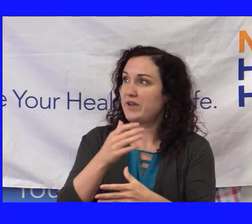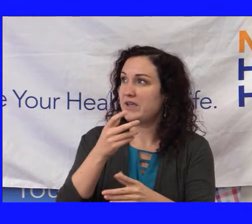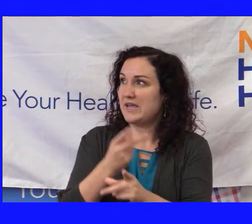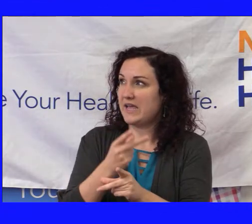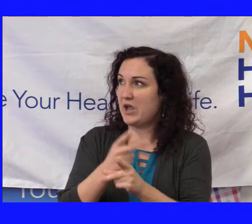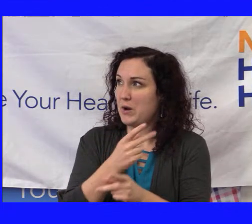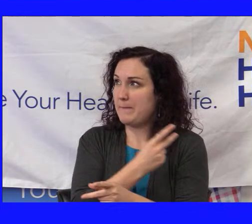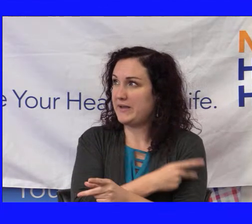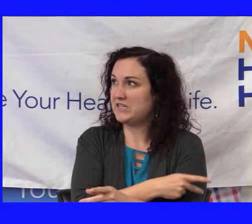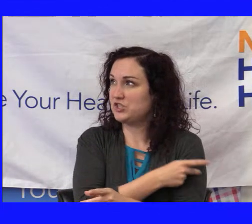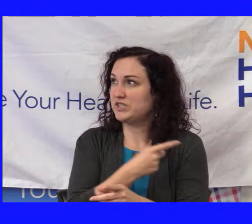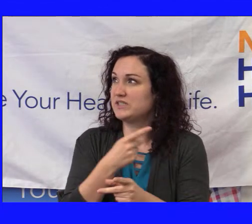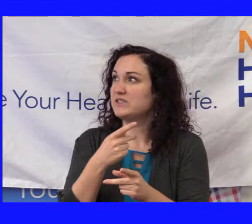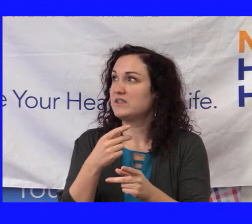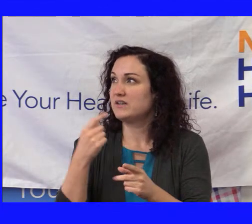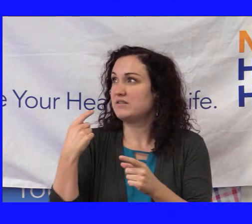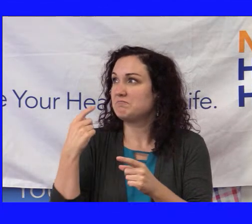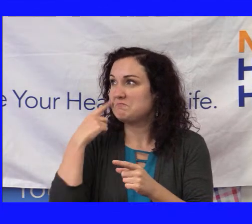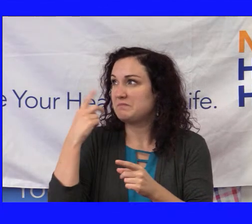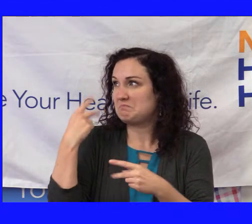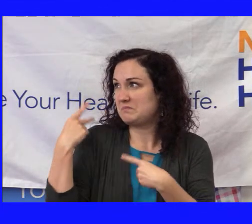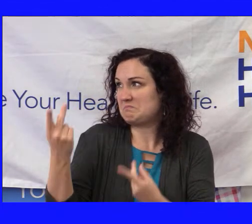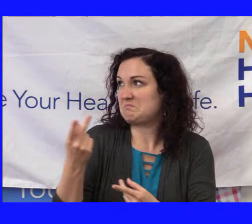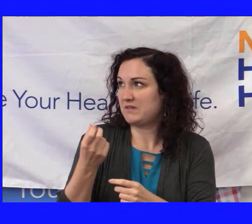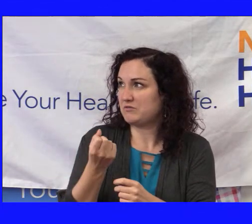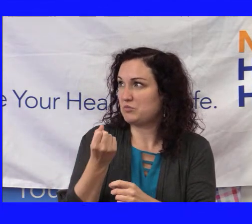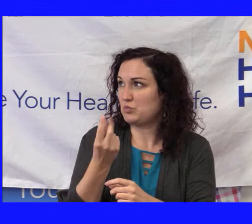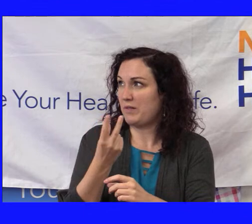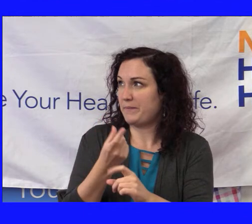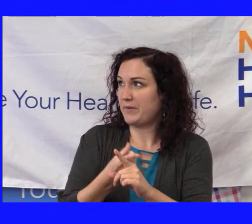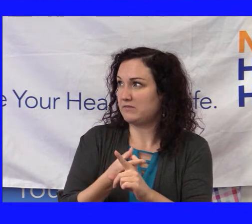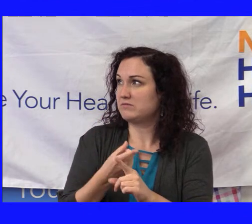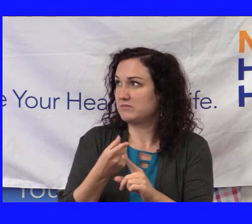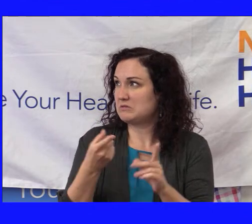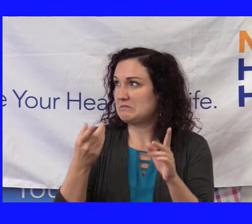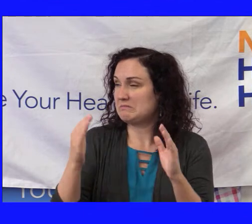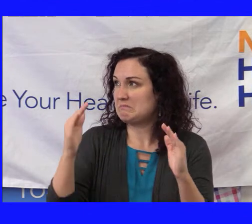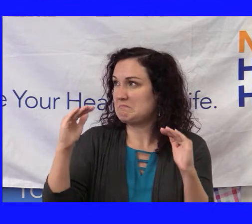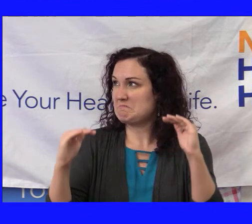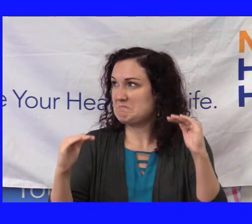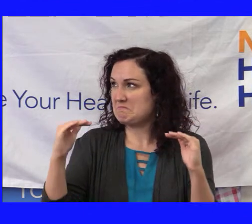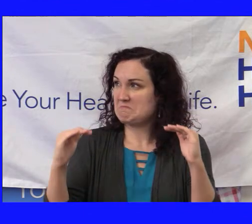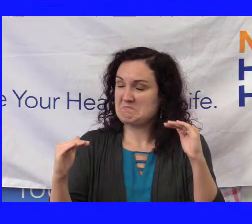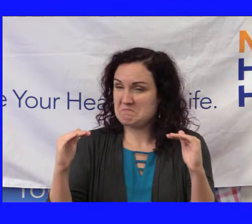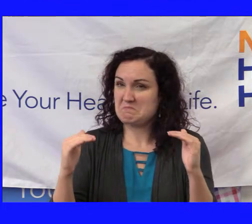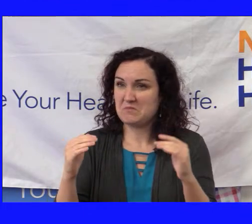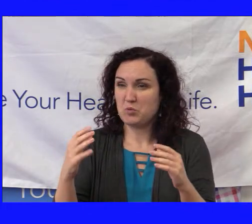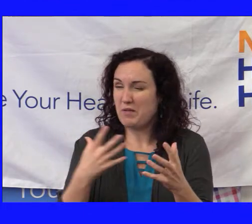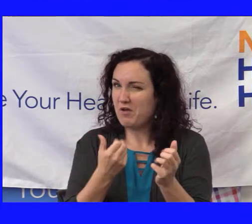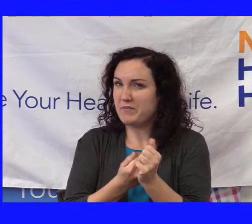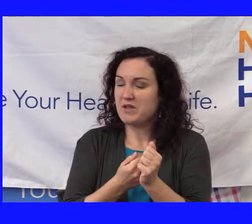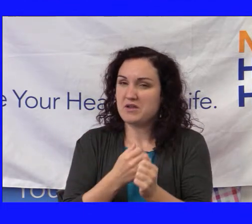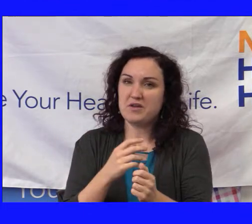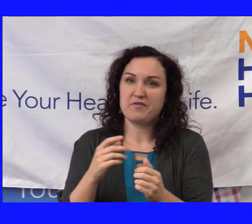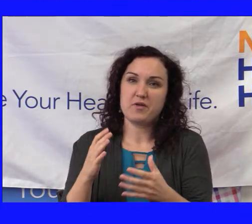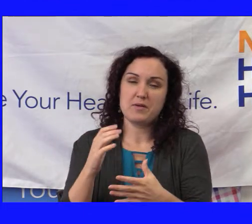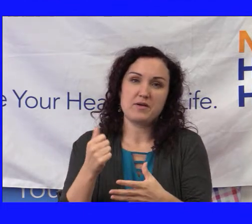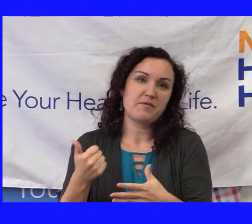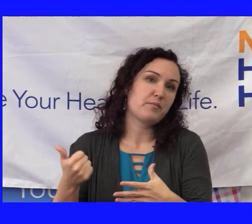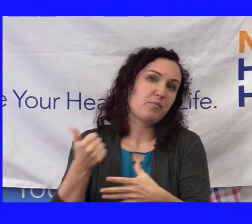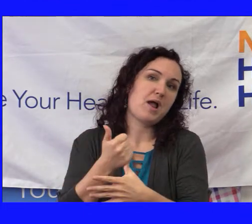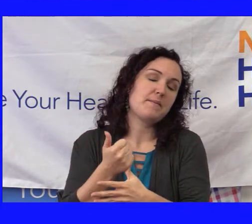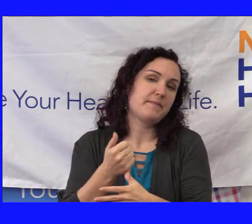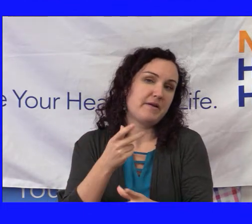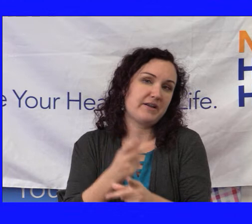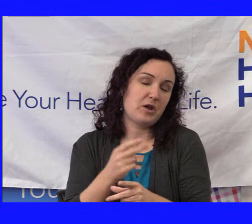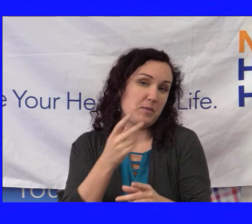in-person visits and the ease of follow-up. We will have an update on primary care patients seen at the next board meeting.